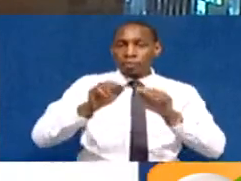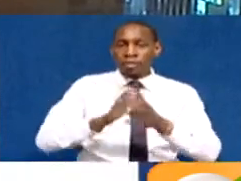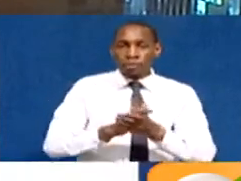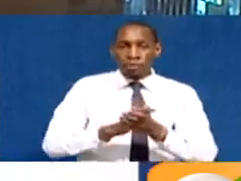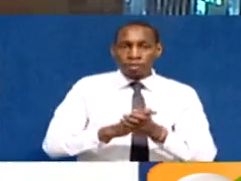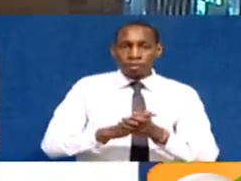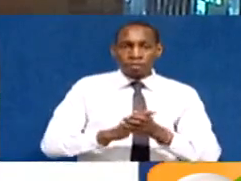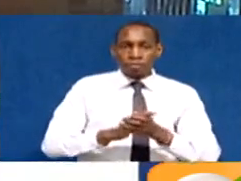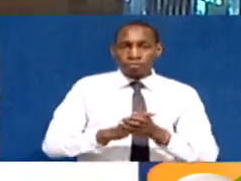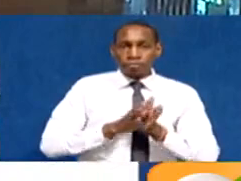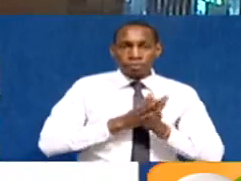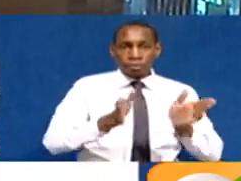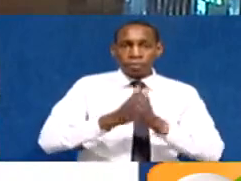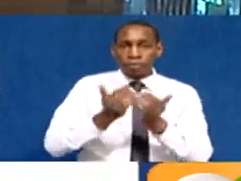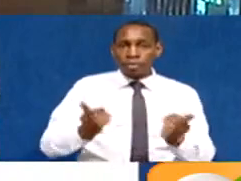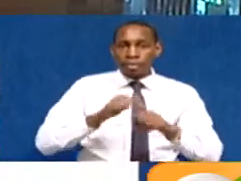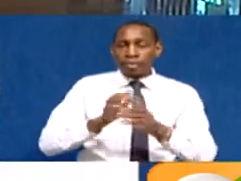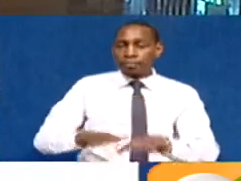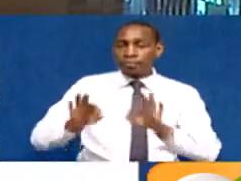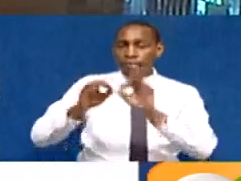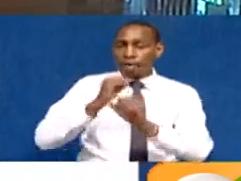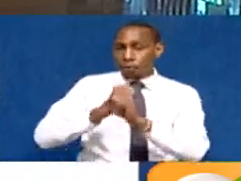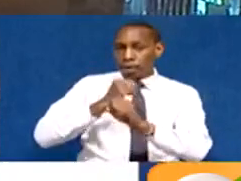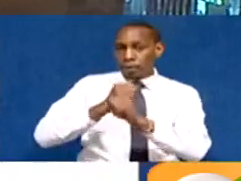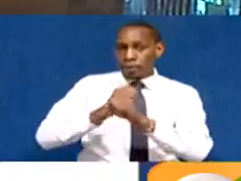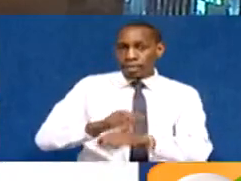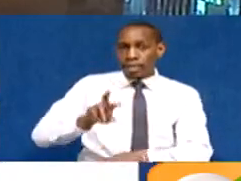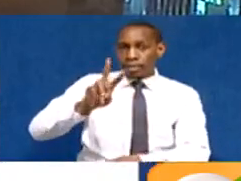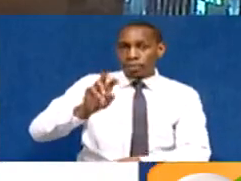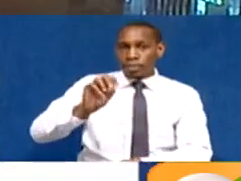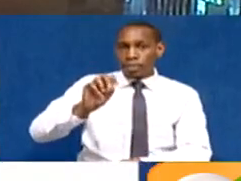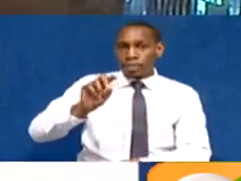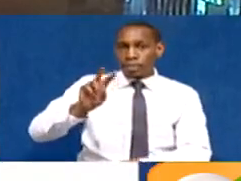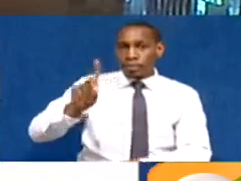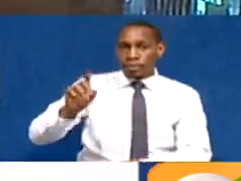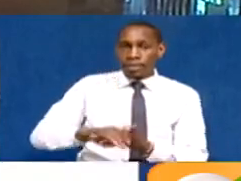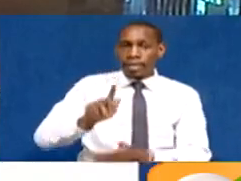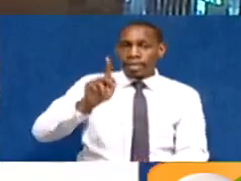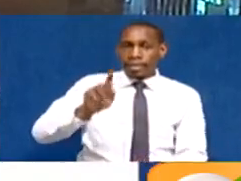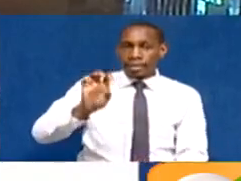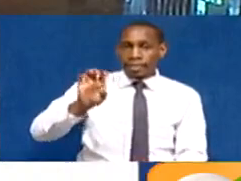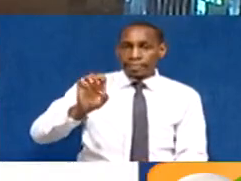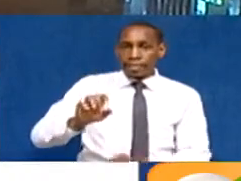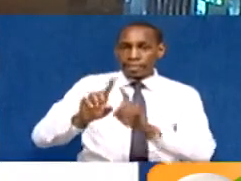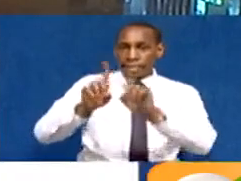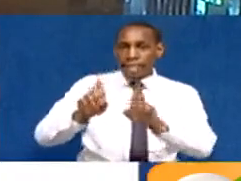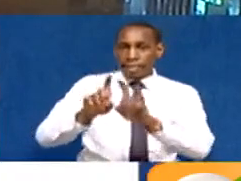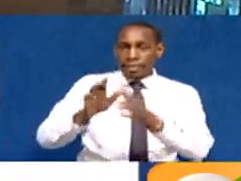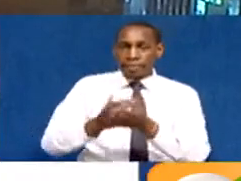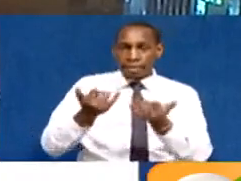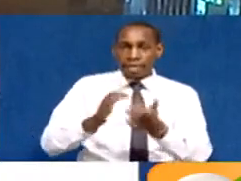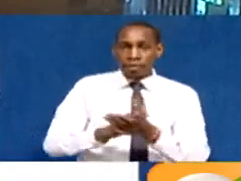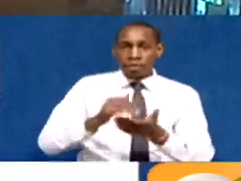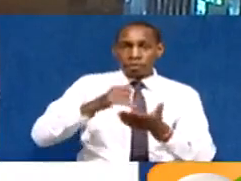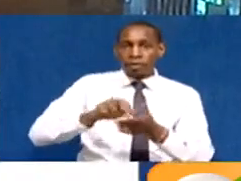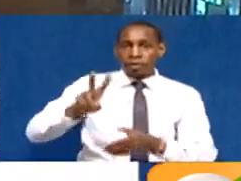to open up for children after an exemplary performance in the 2021 KCPE exam. Now, out of